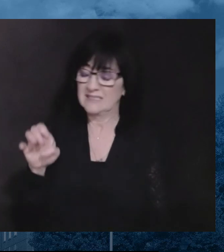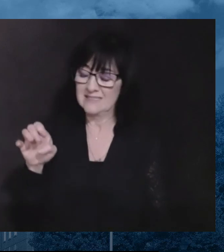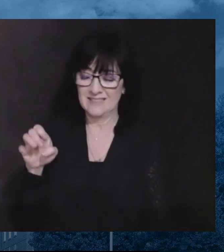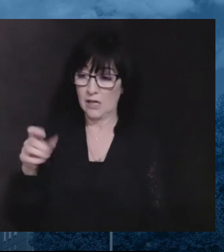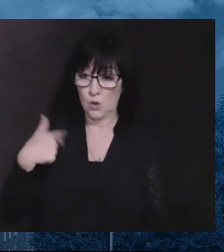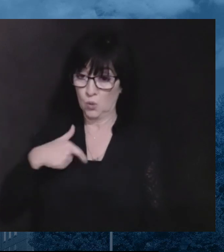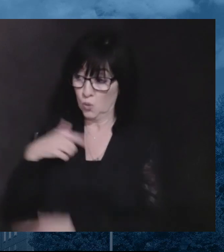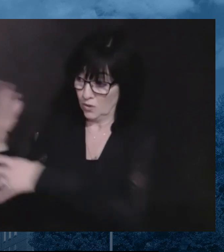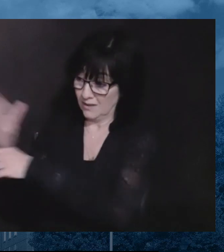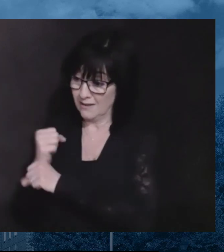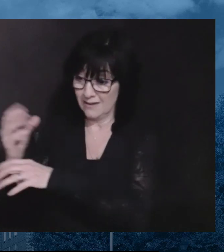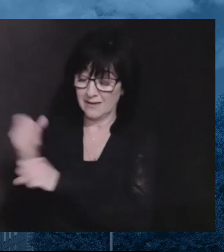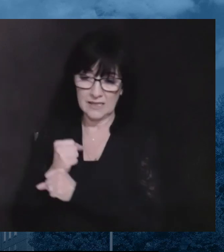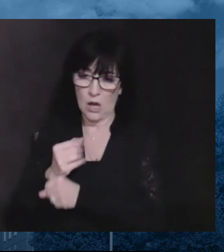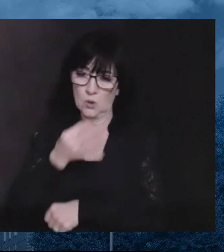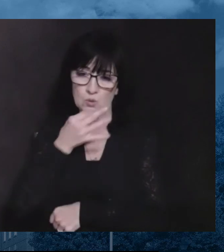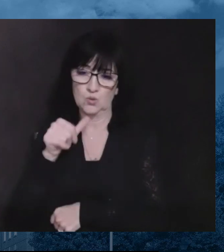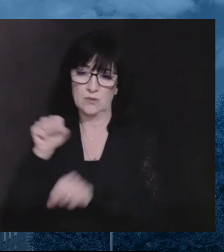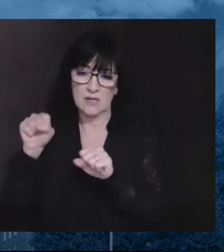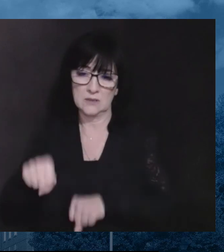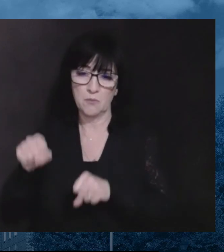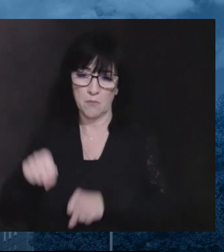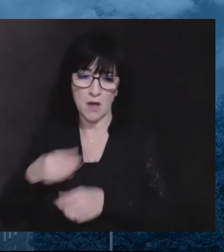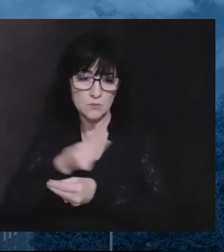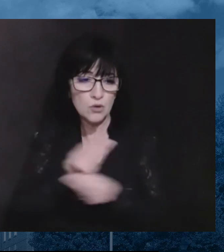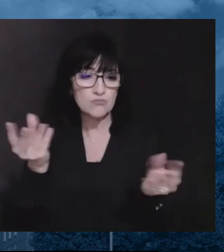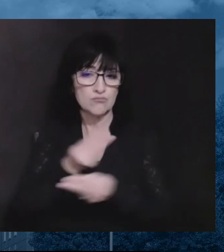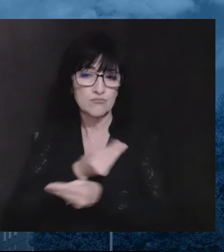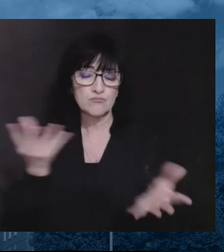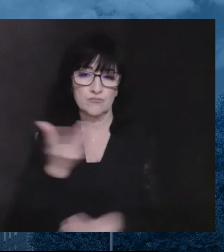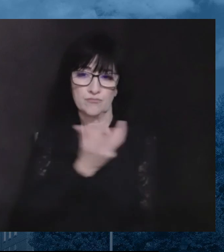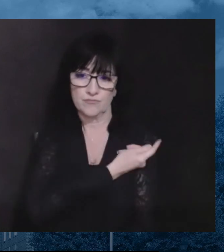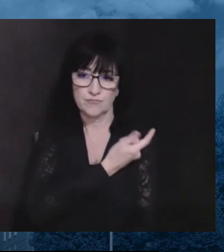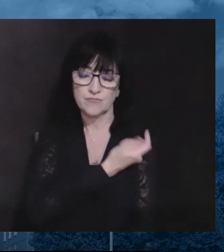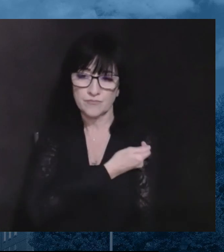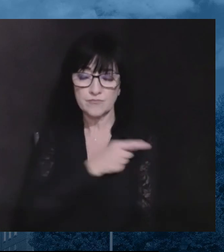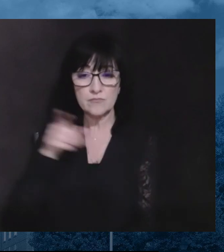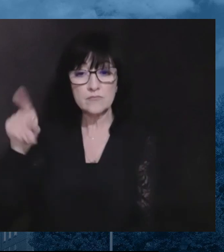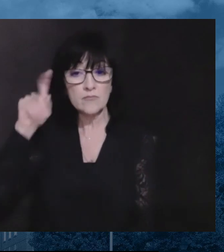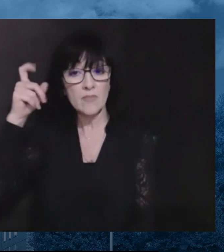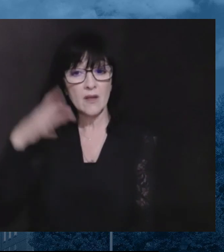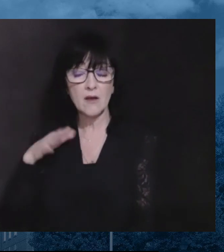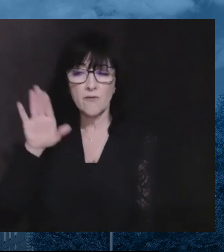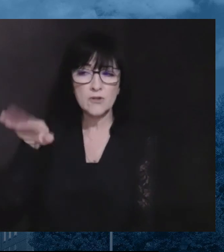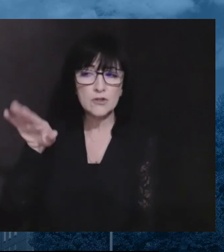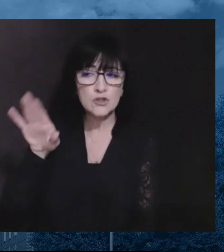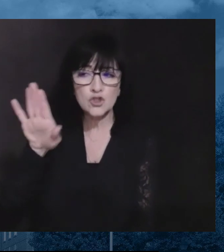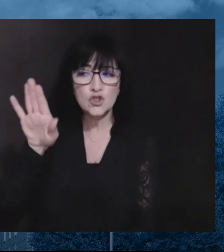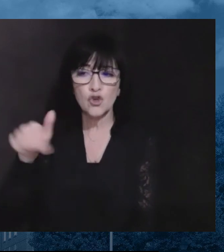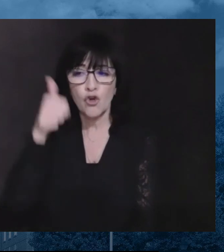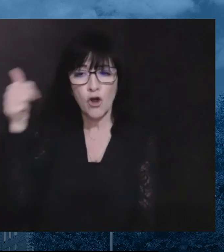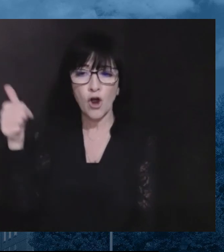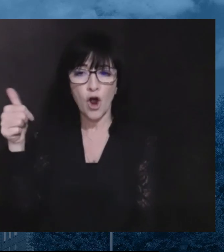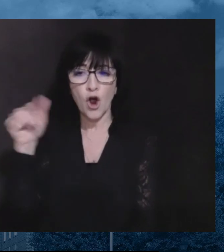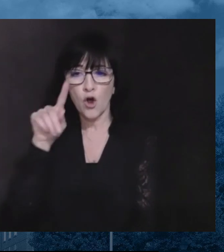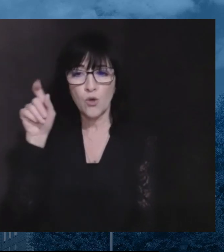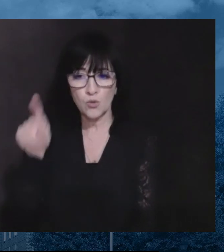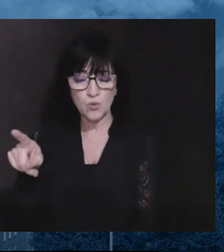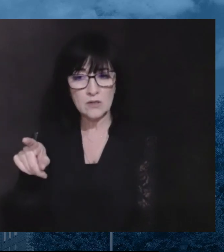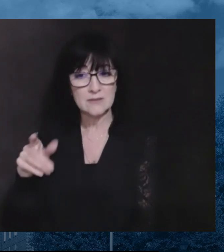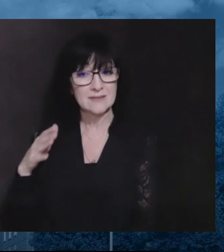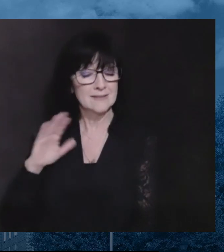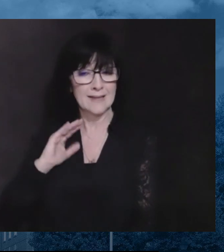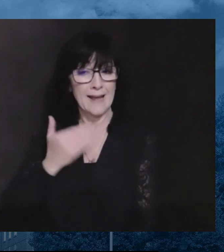possible. And to the other part of your question, my message to our partners, particularly our hospital